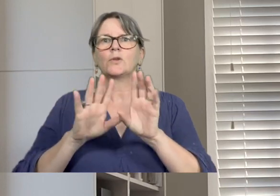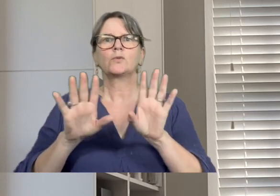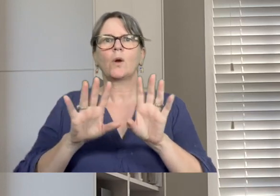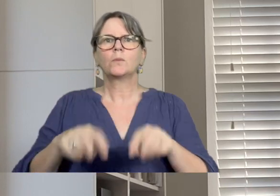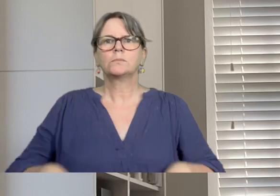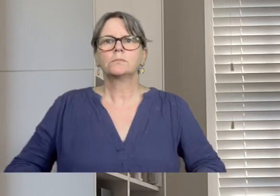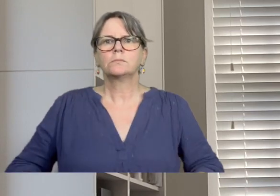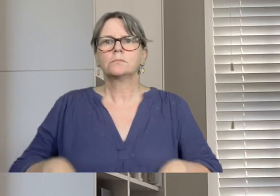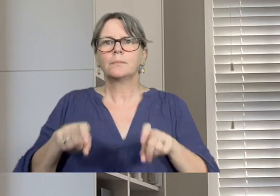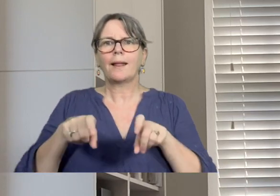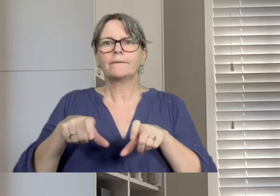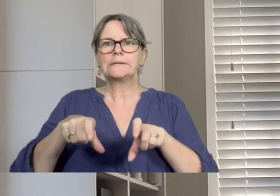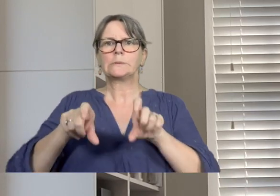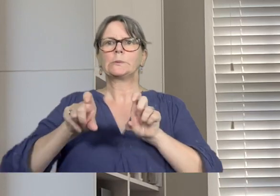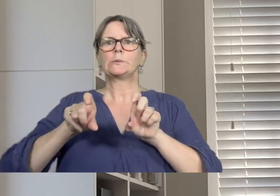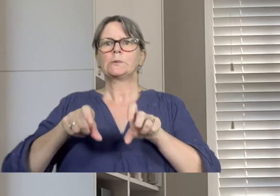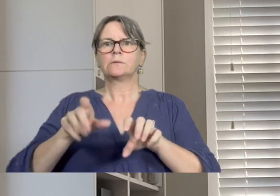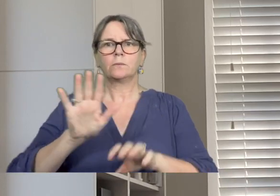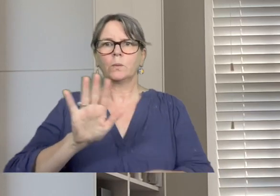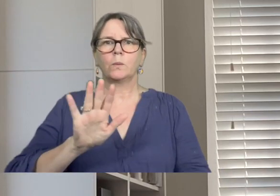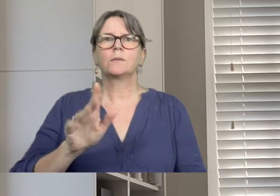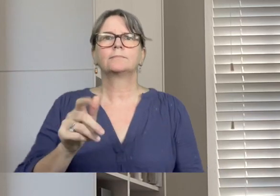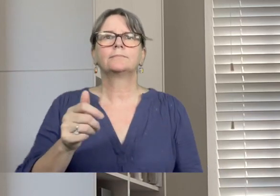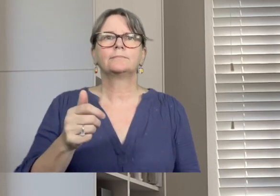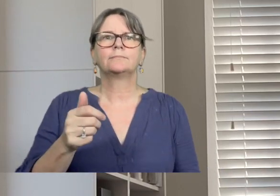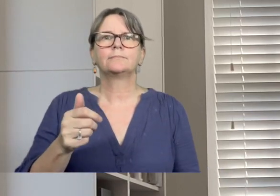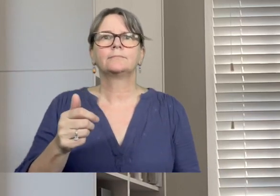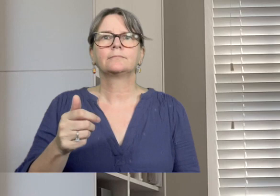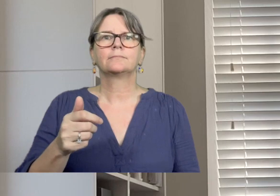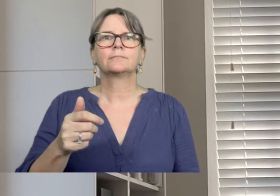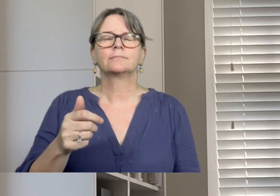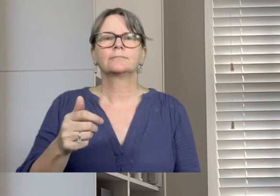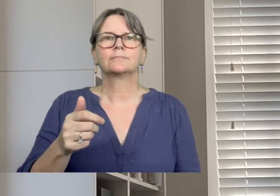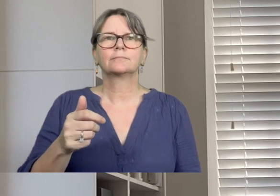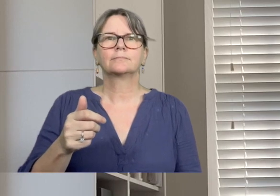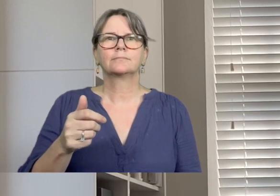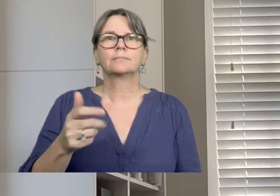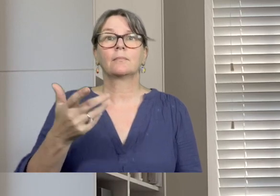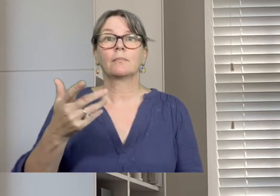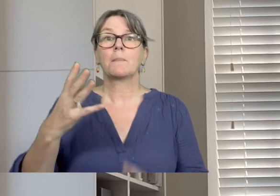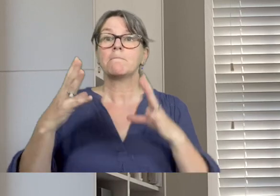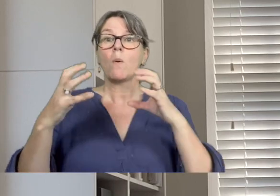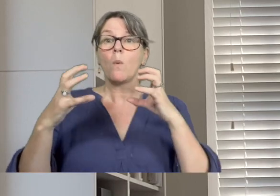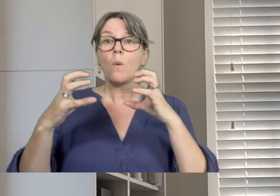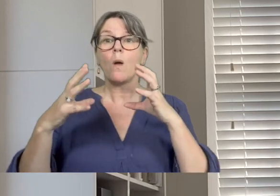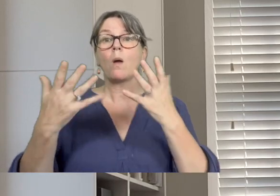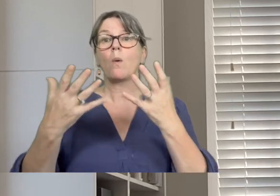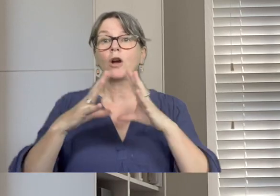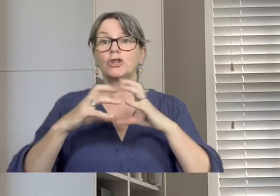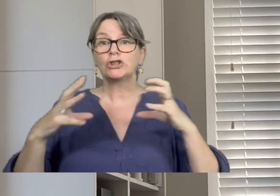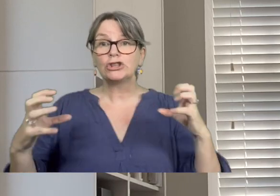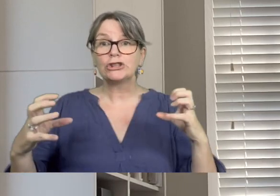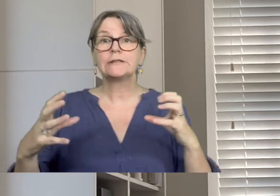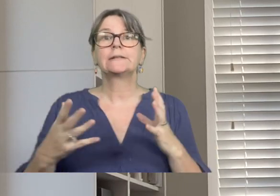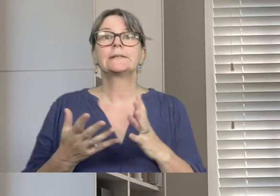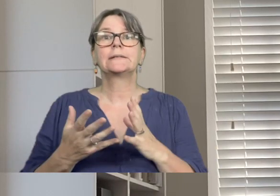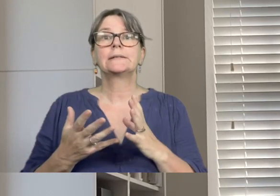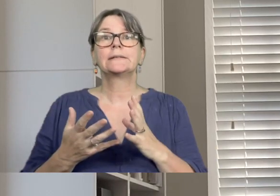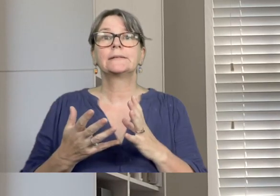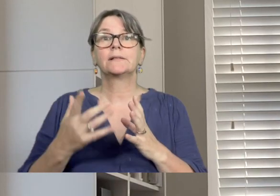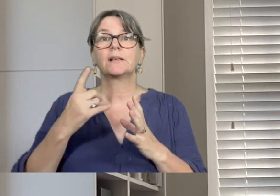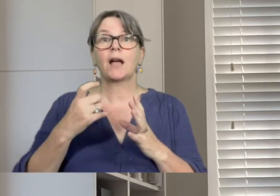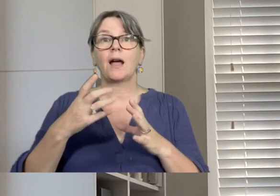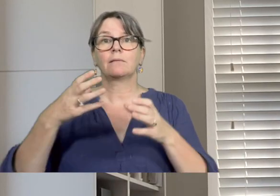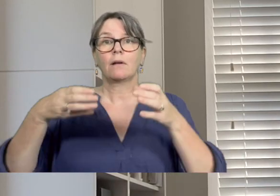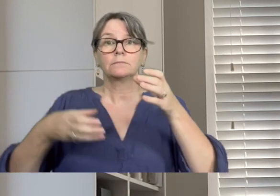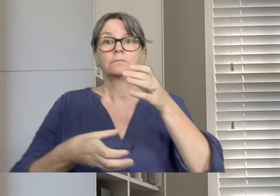the pelvis or the rib cage to displace. So we're kind of working hard there. If you have a ball or a